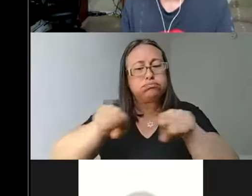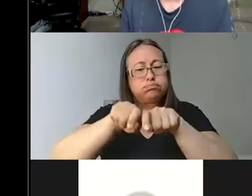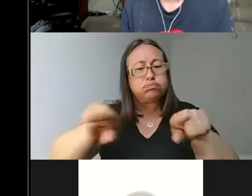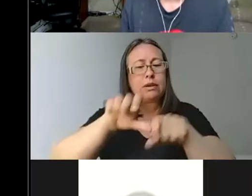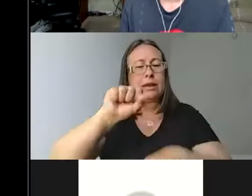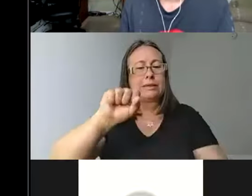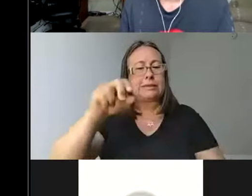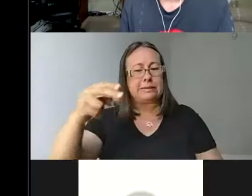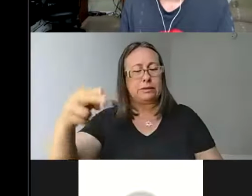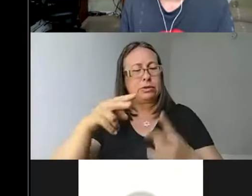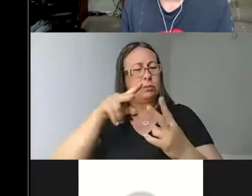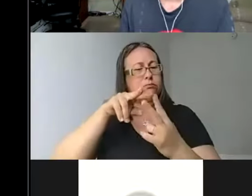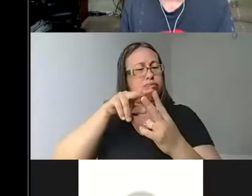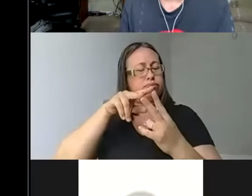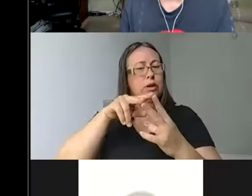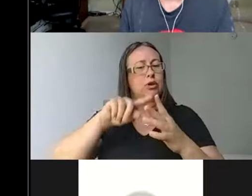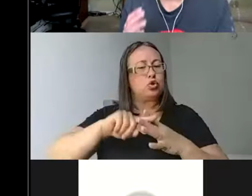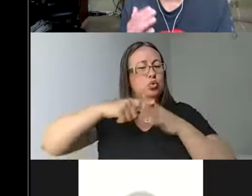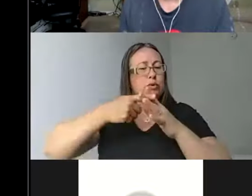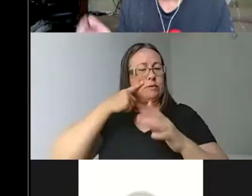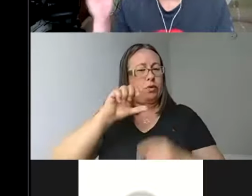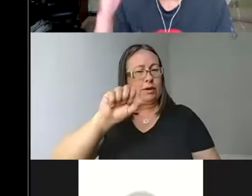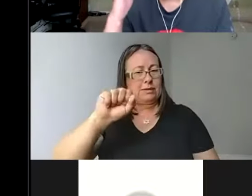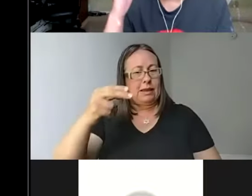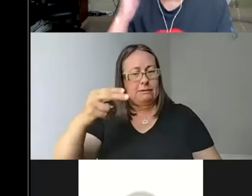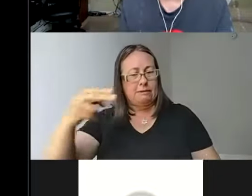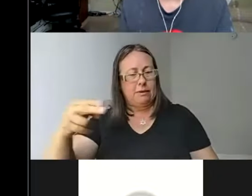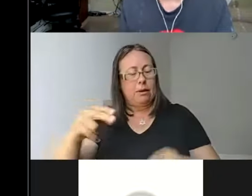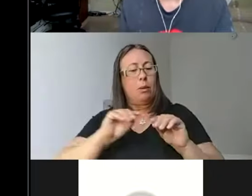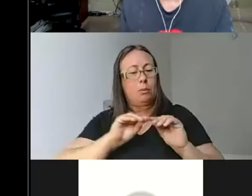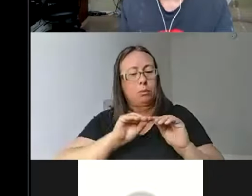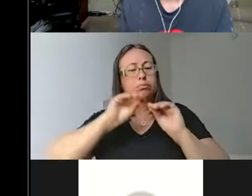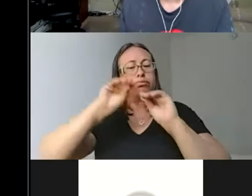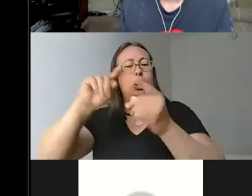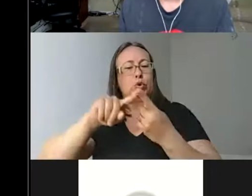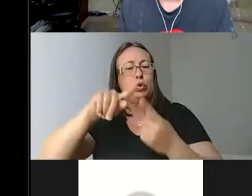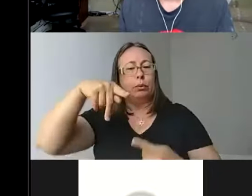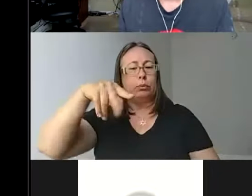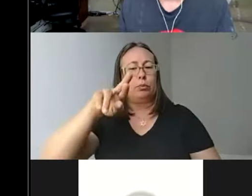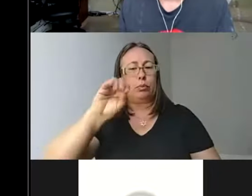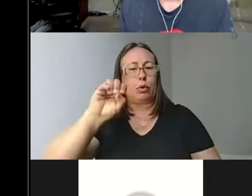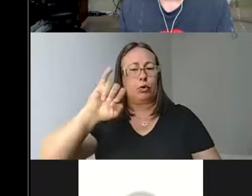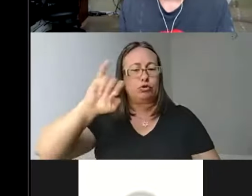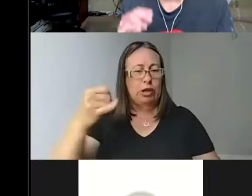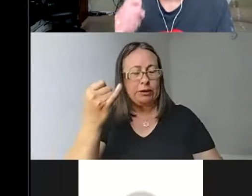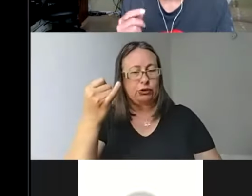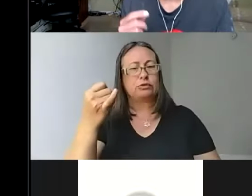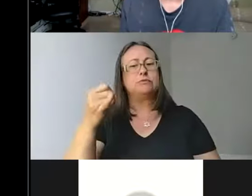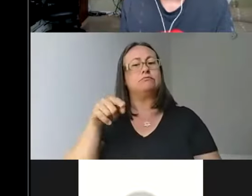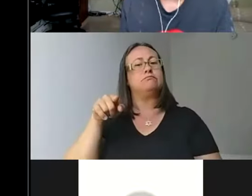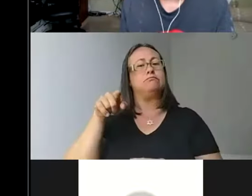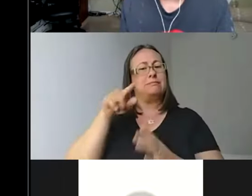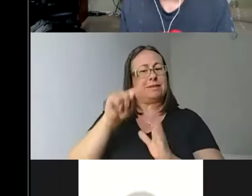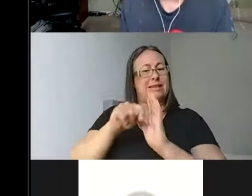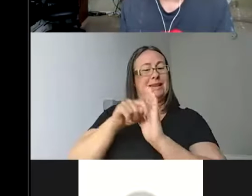combinations of sources were what was bringing the sonic hedgehog up to the progenitors at a time just before